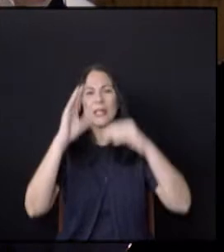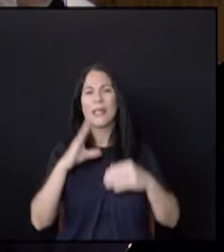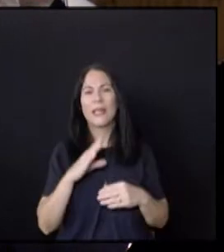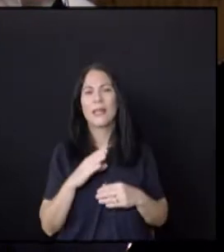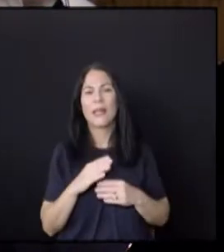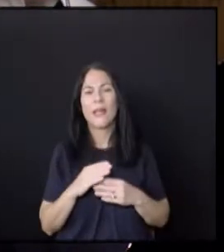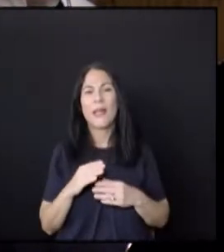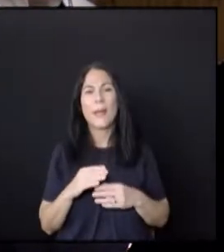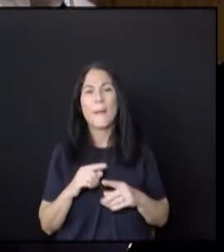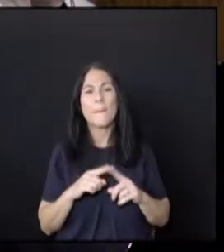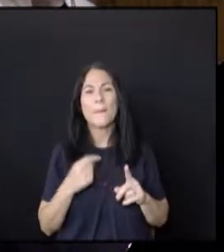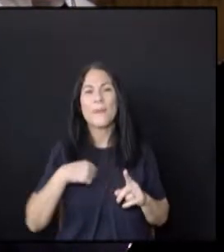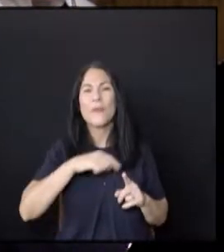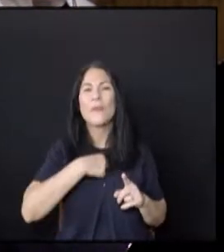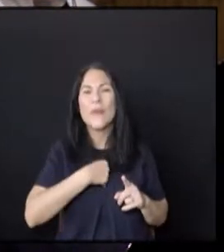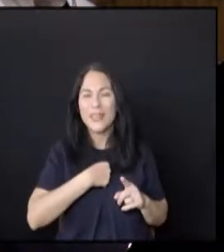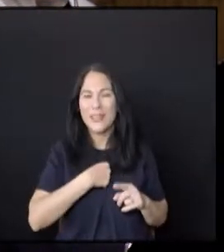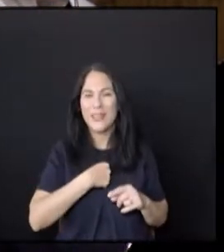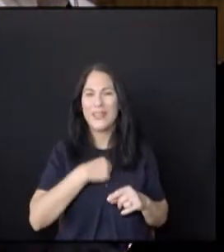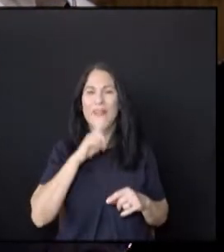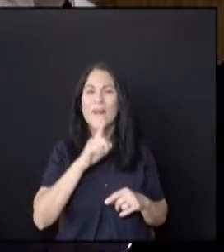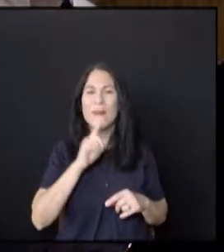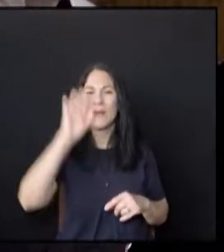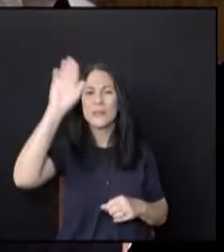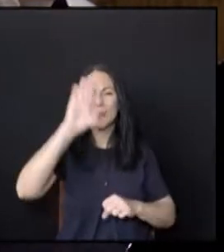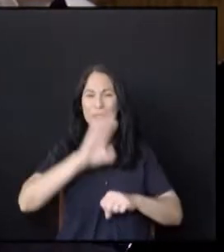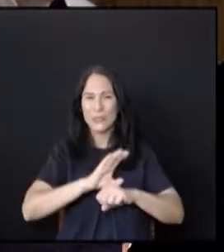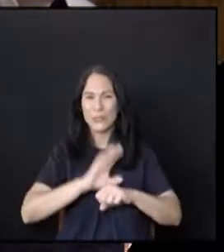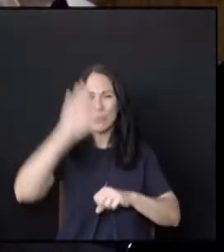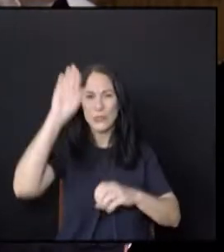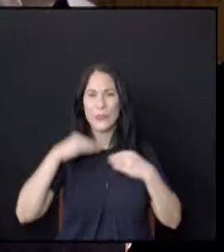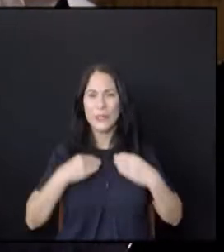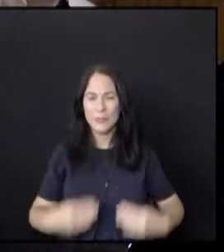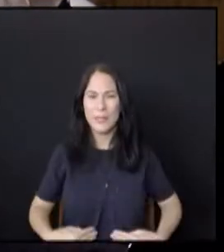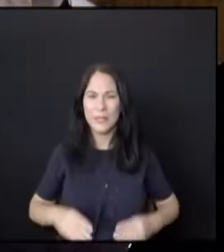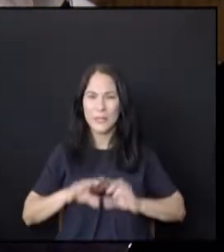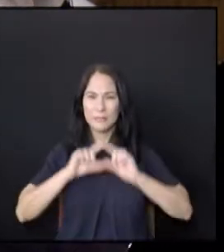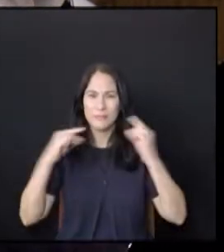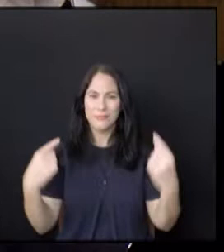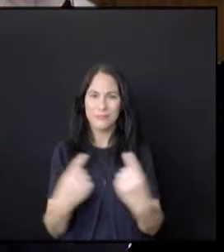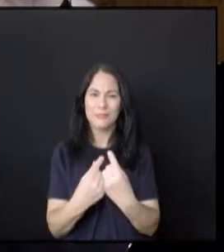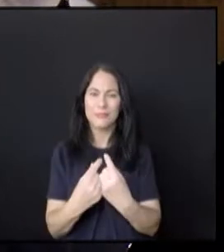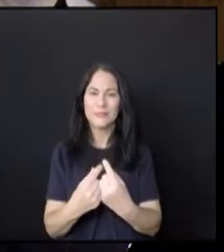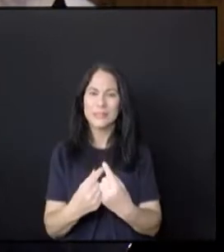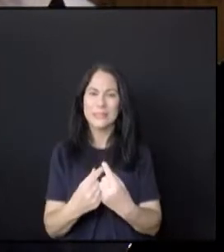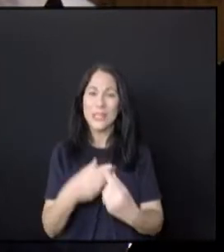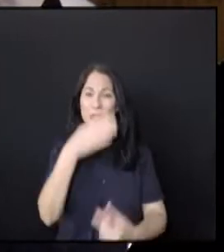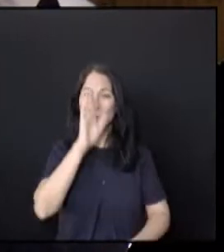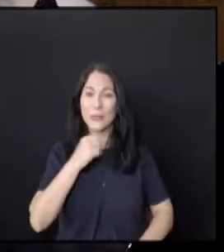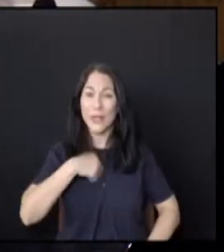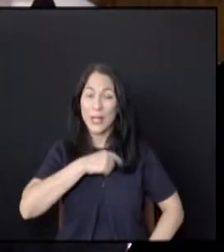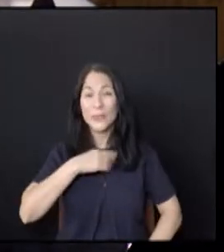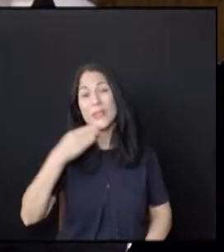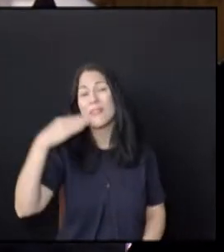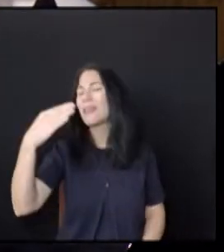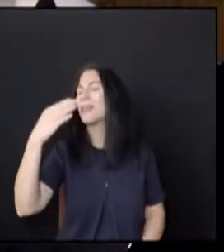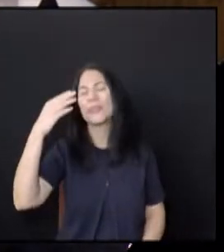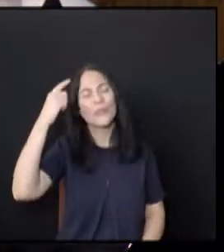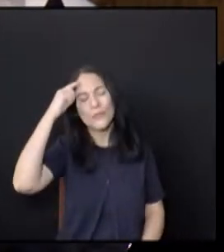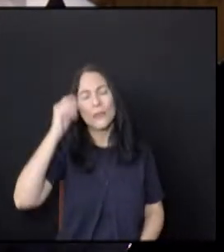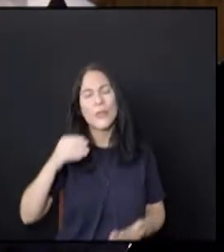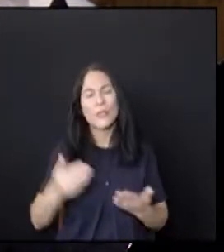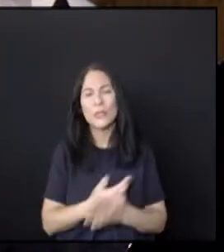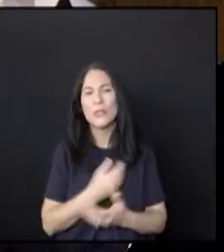but that we are your church, your body. And so, God, we thank you for the new opportunities